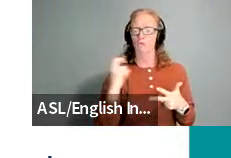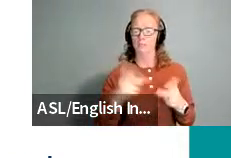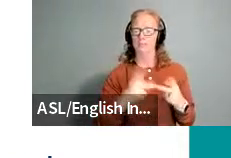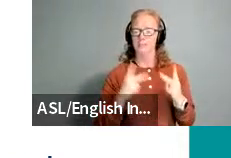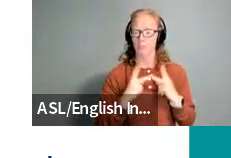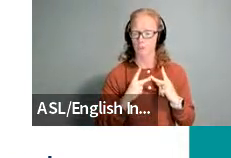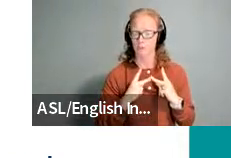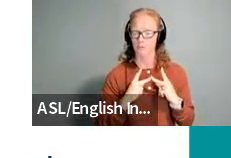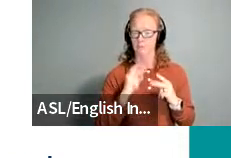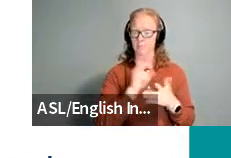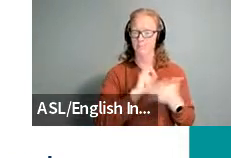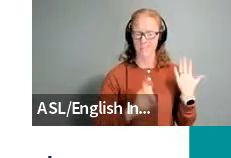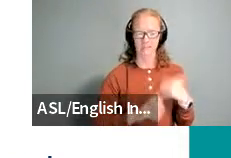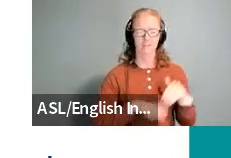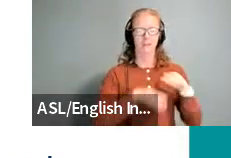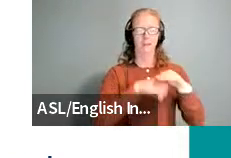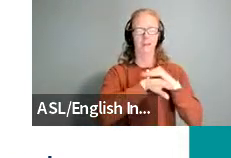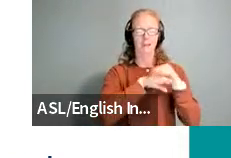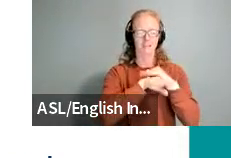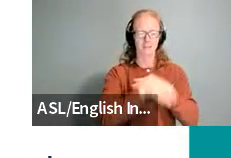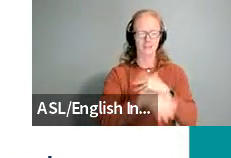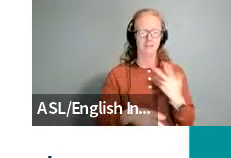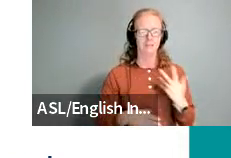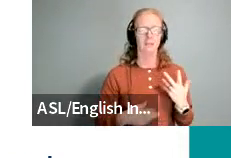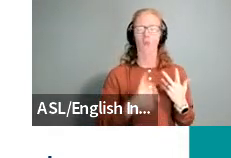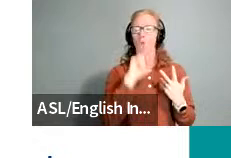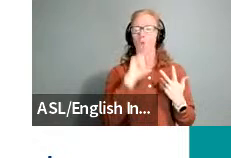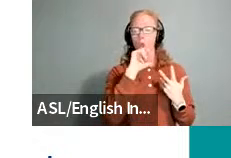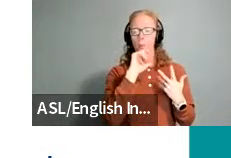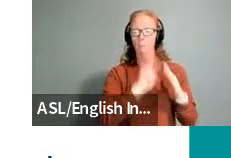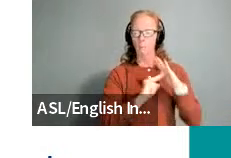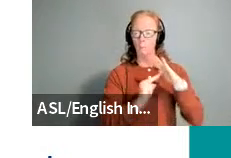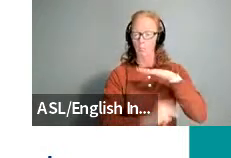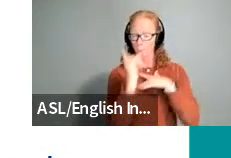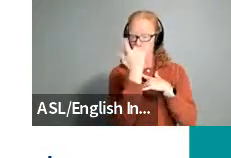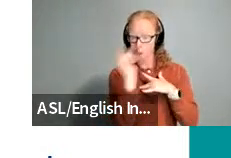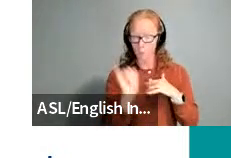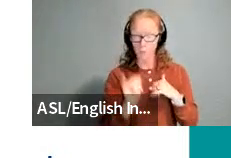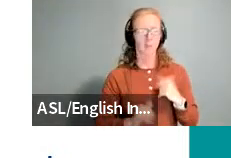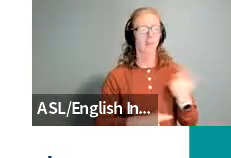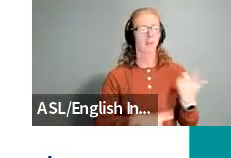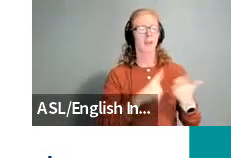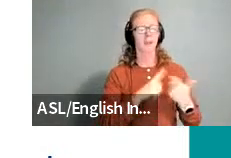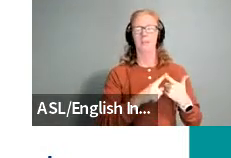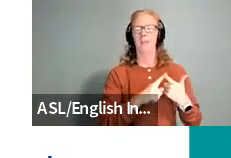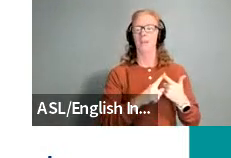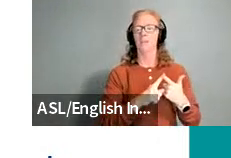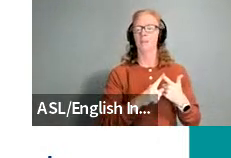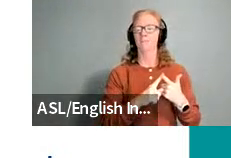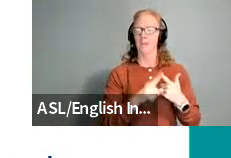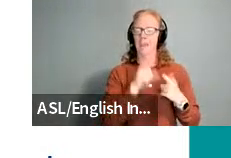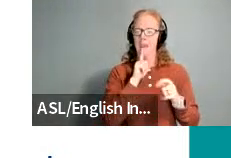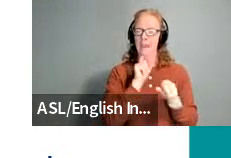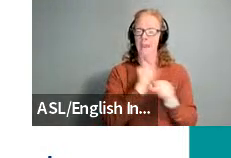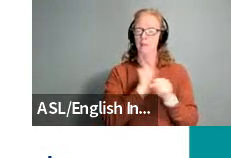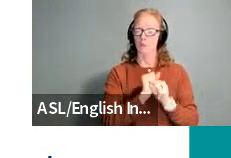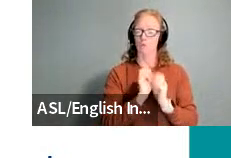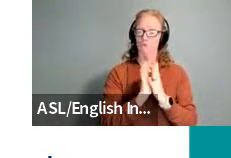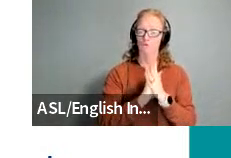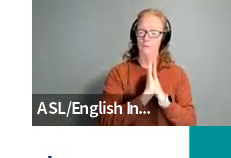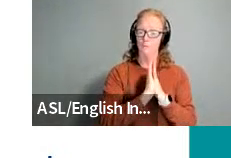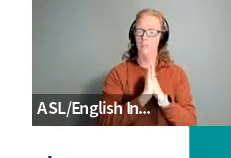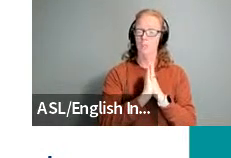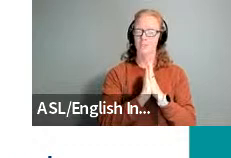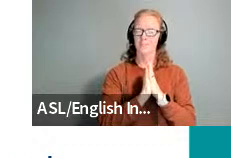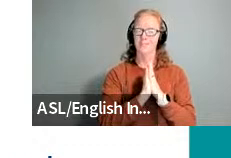design and access, bridge aesthetics, and active transportation design. We'll also be looking at community